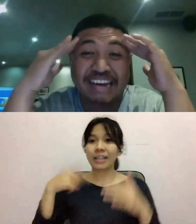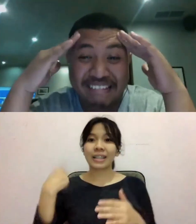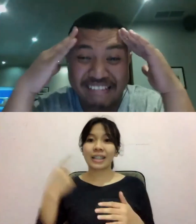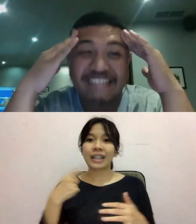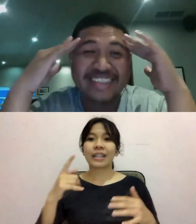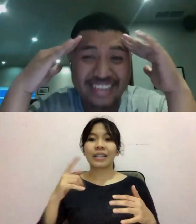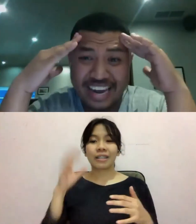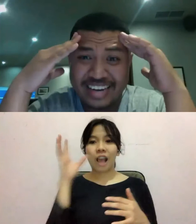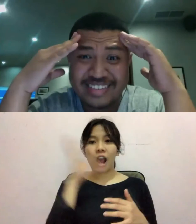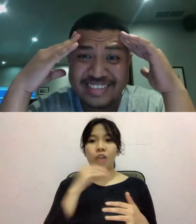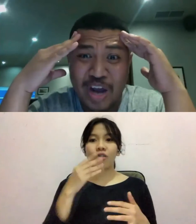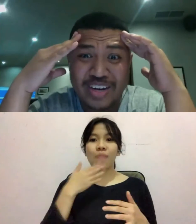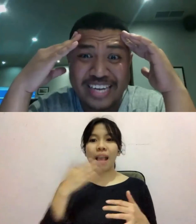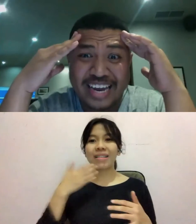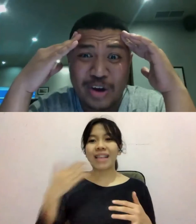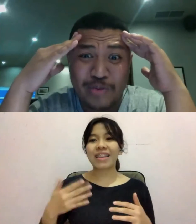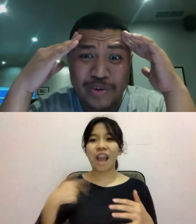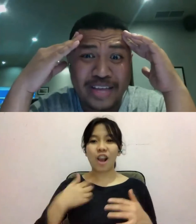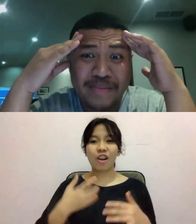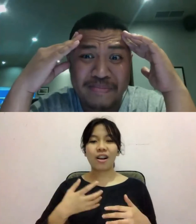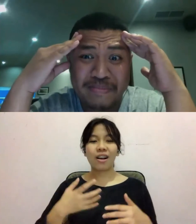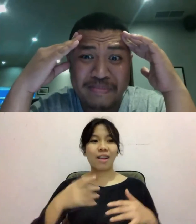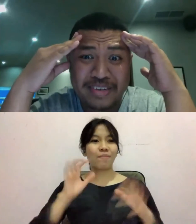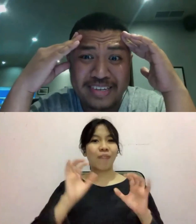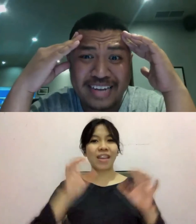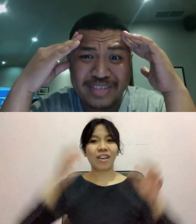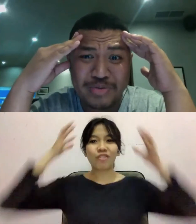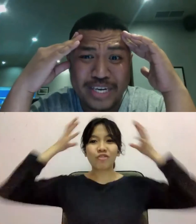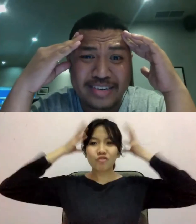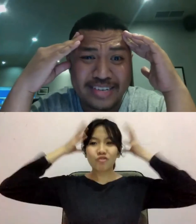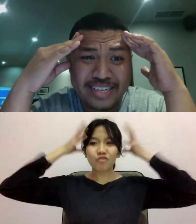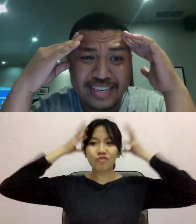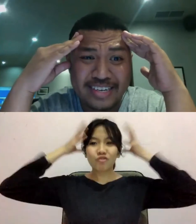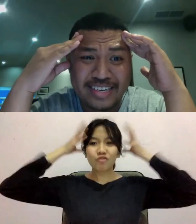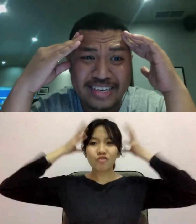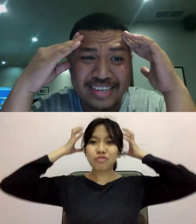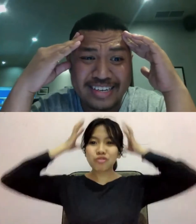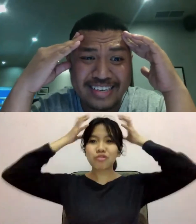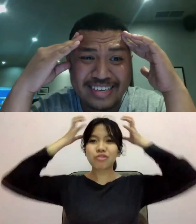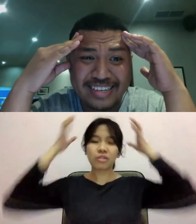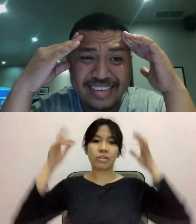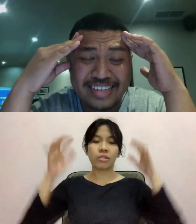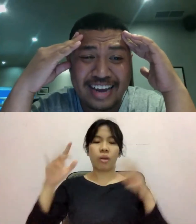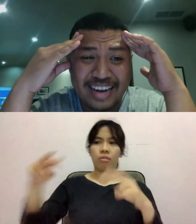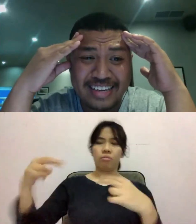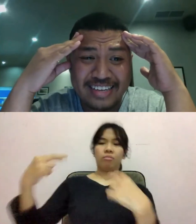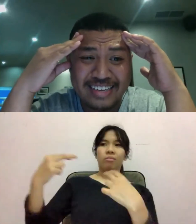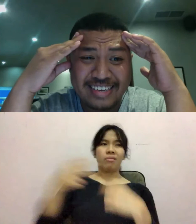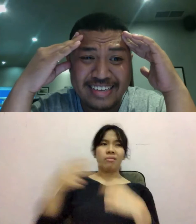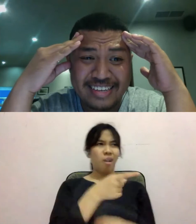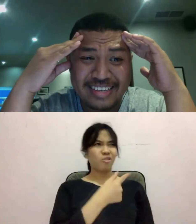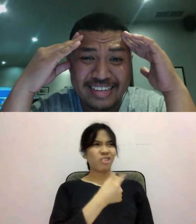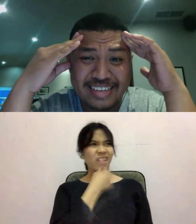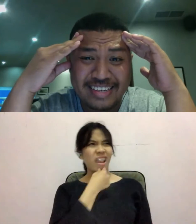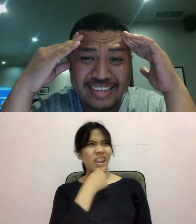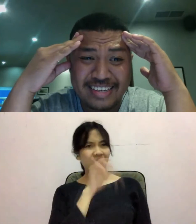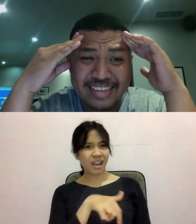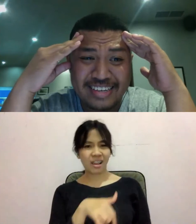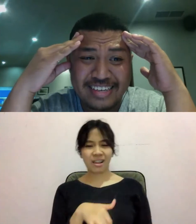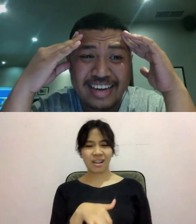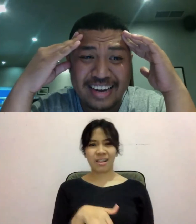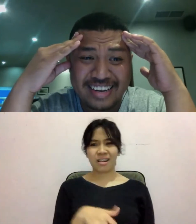head, and it's not gay at all for them. That's weird. So that's Yeah. physical touch and words of